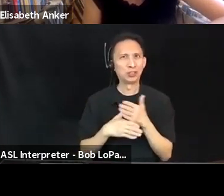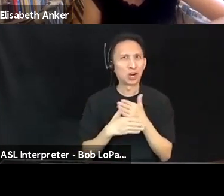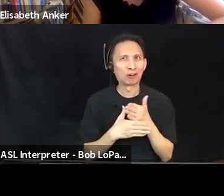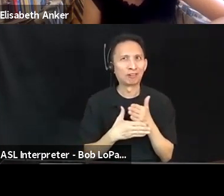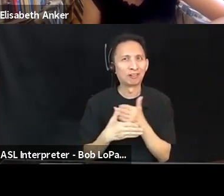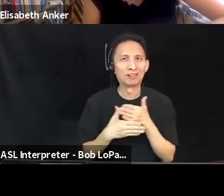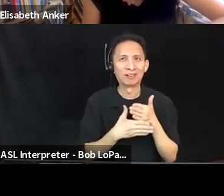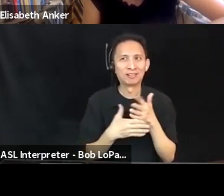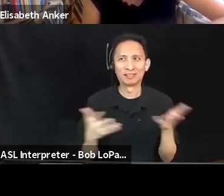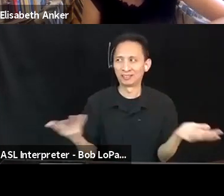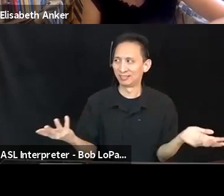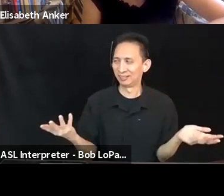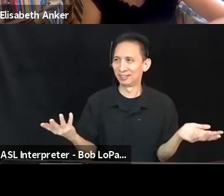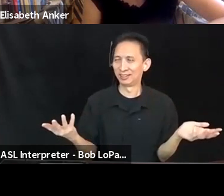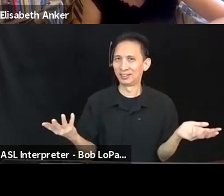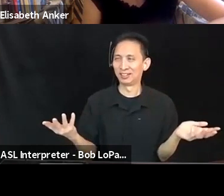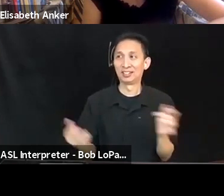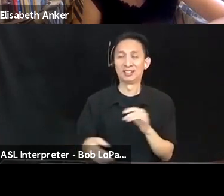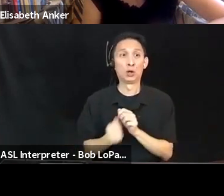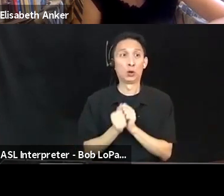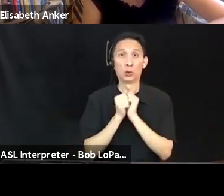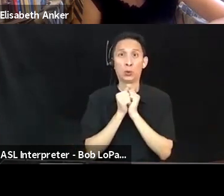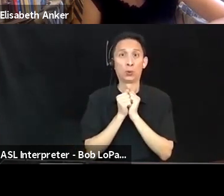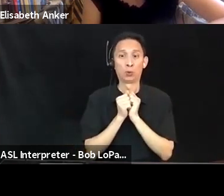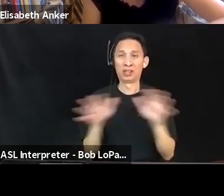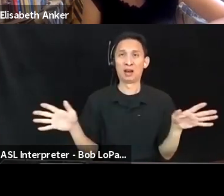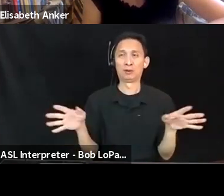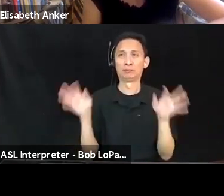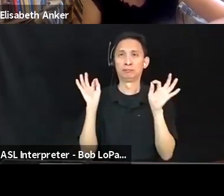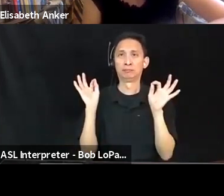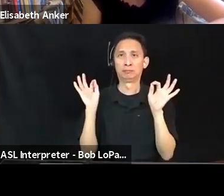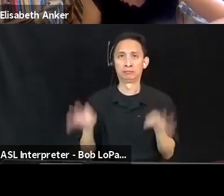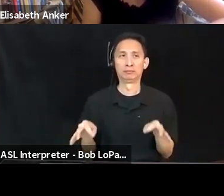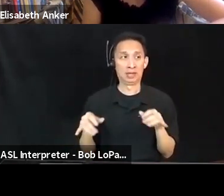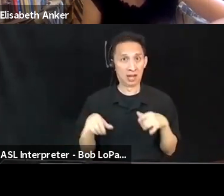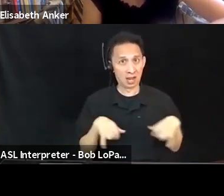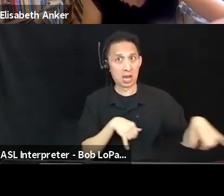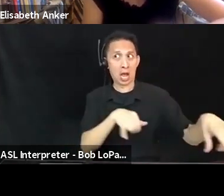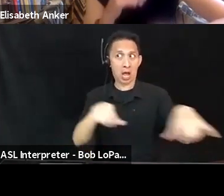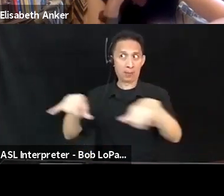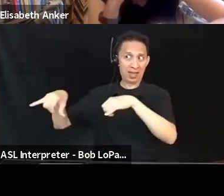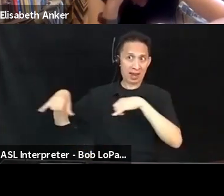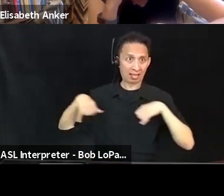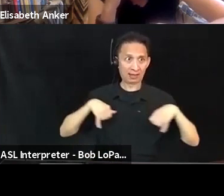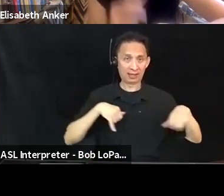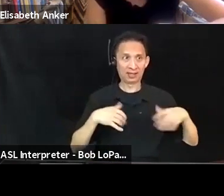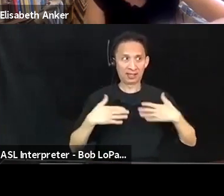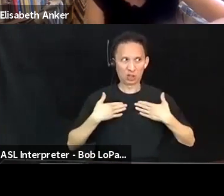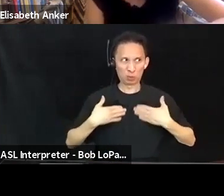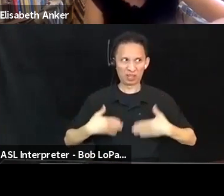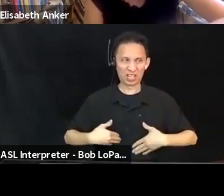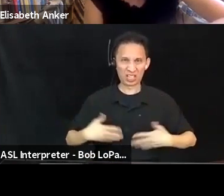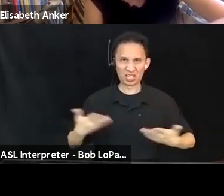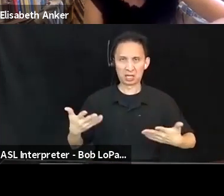we are not defined by a common birth, or if we